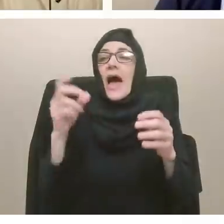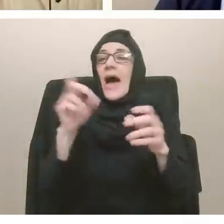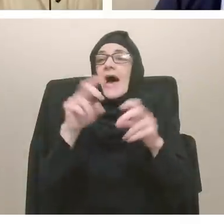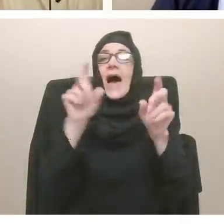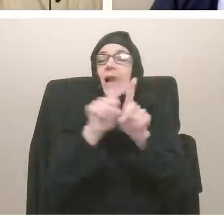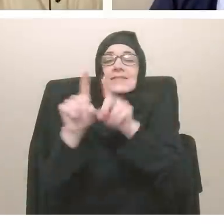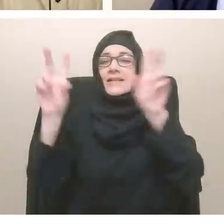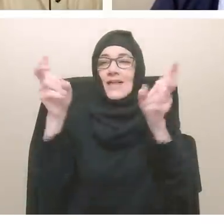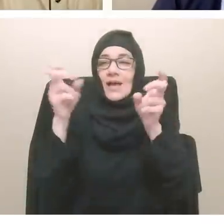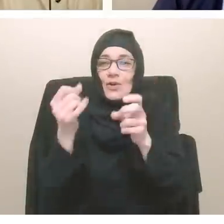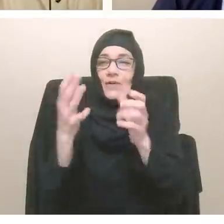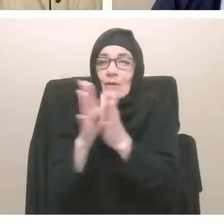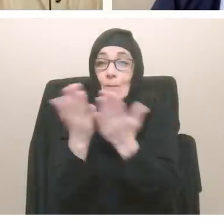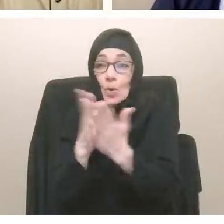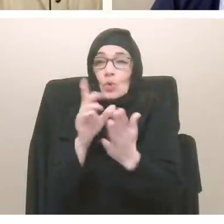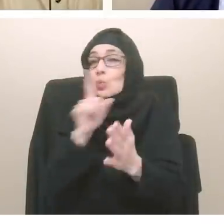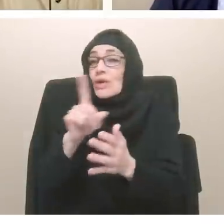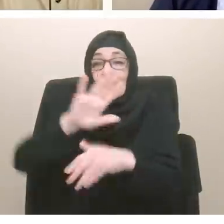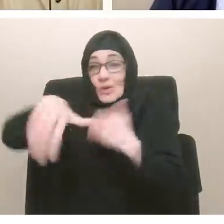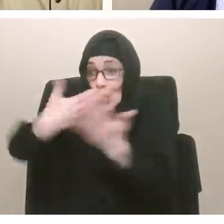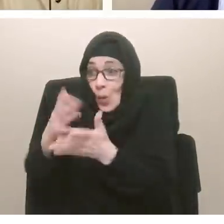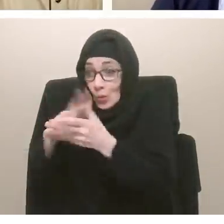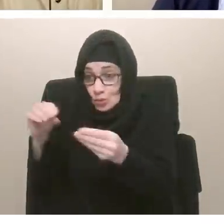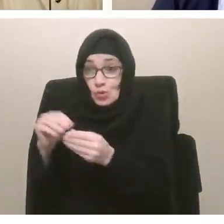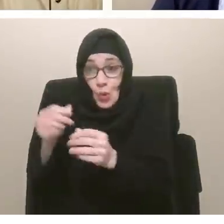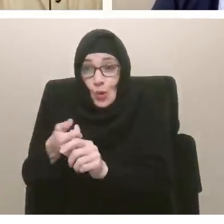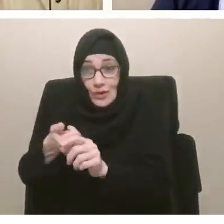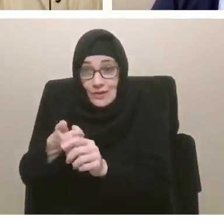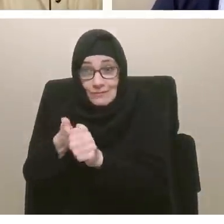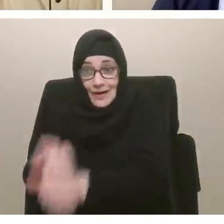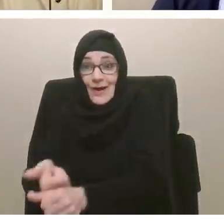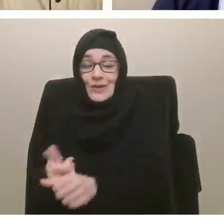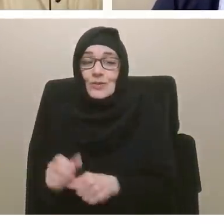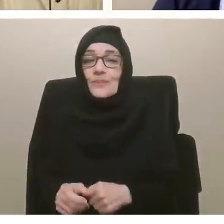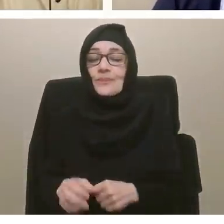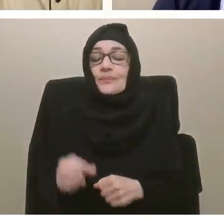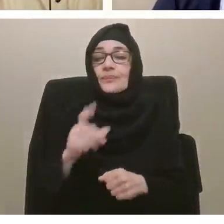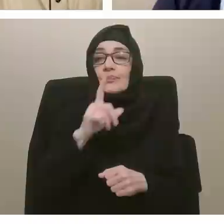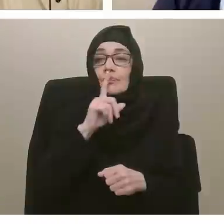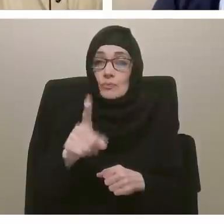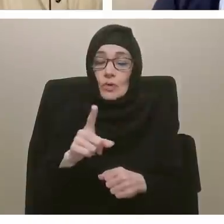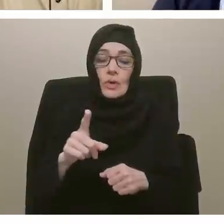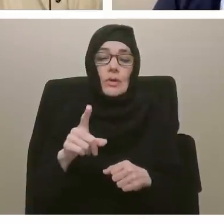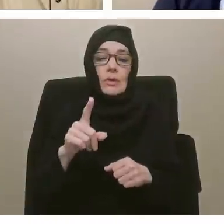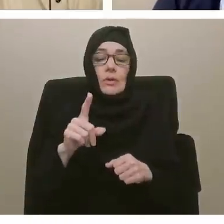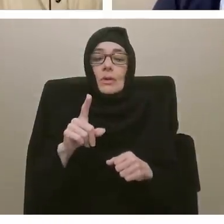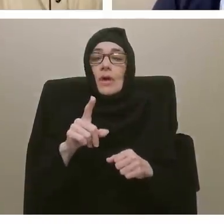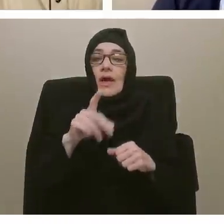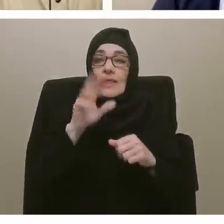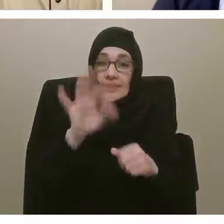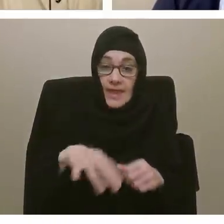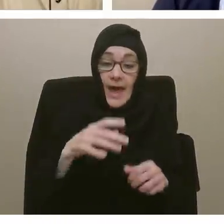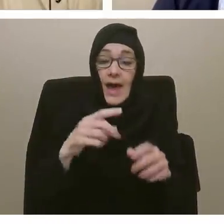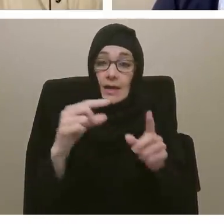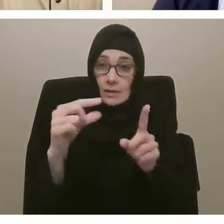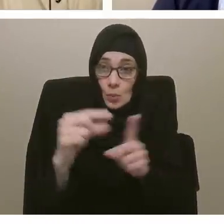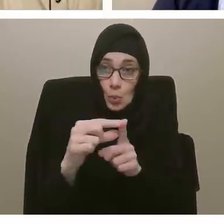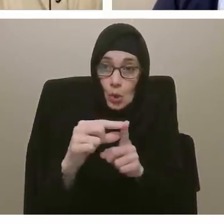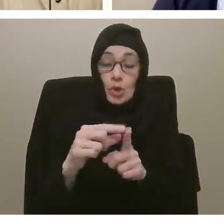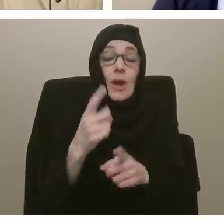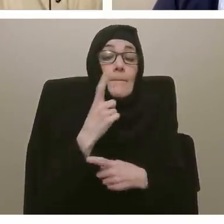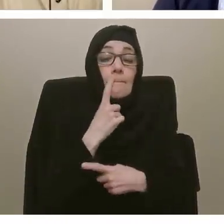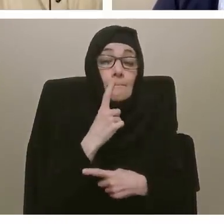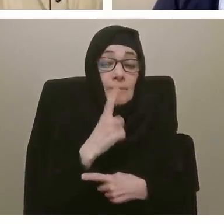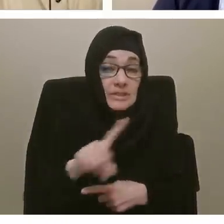Because it is only through the conduit of Bismillah that you and I